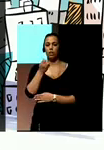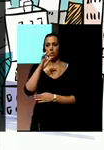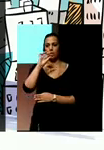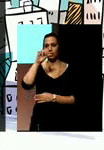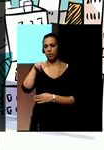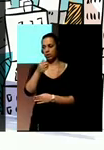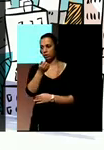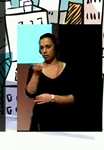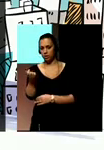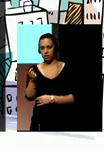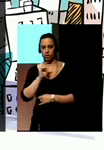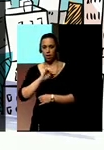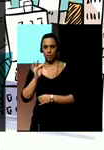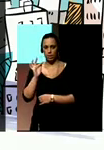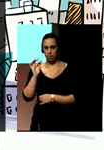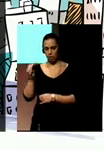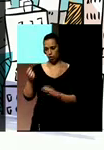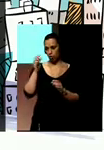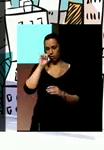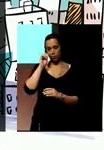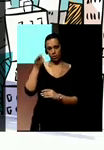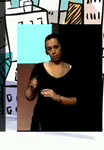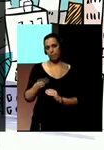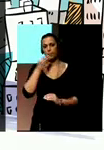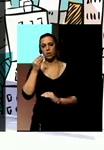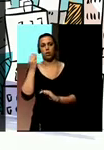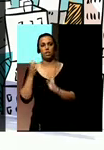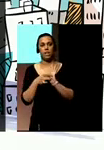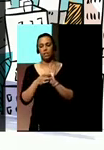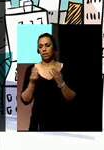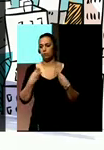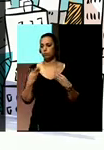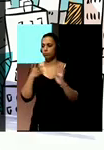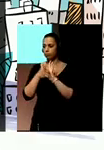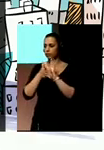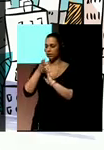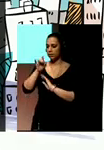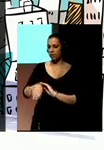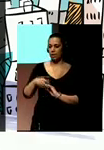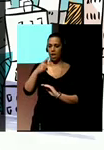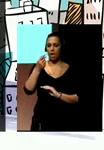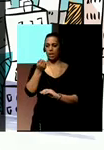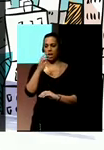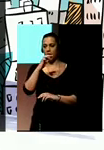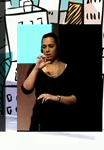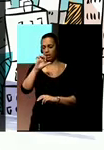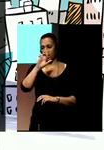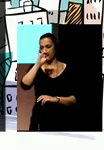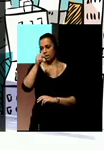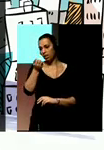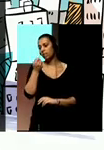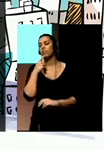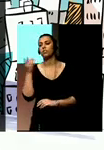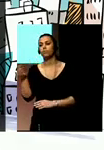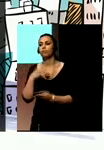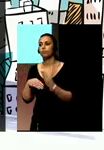Athens, benefits for tourism and for the quality of life. speaker will be Katerina